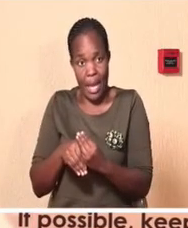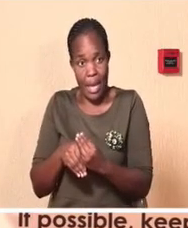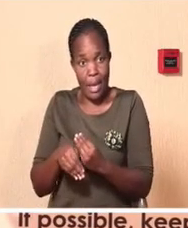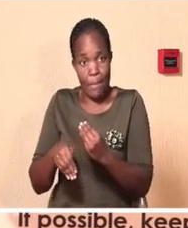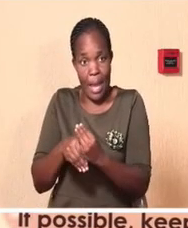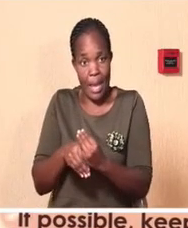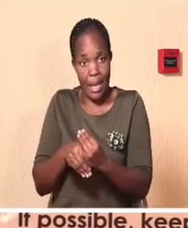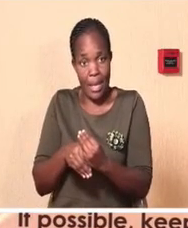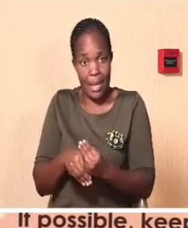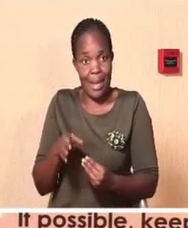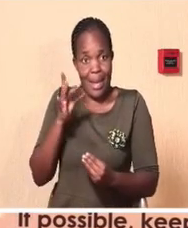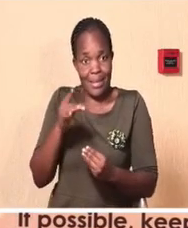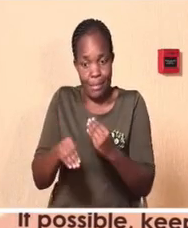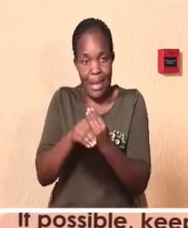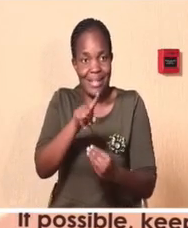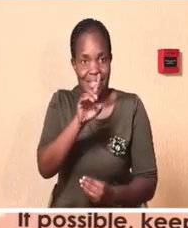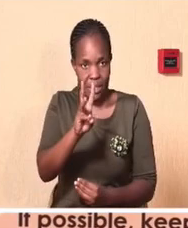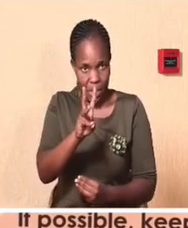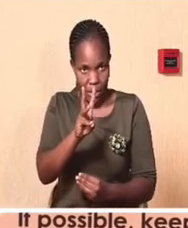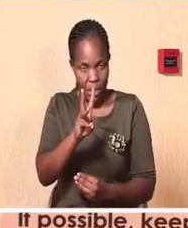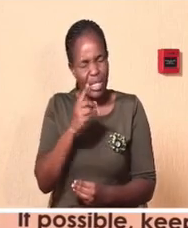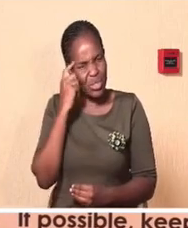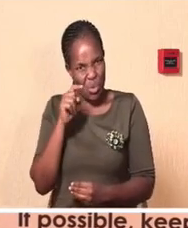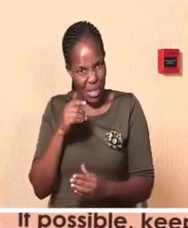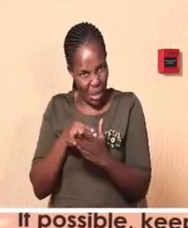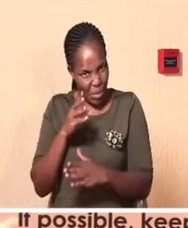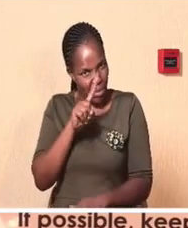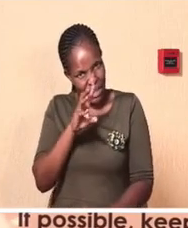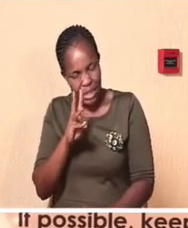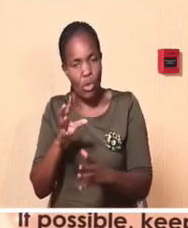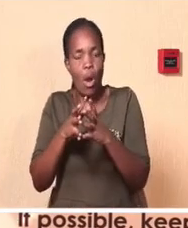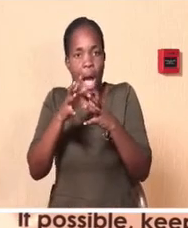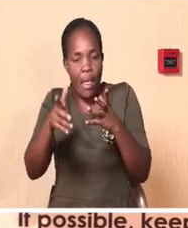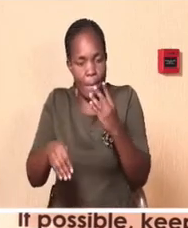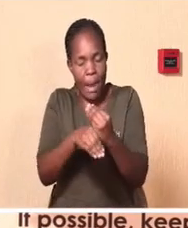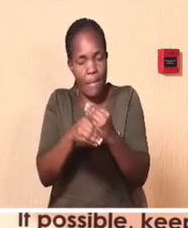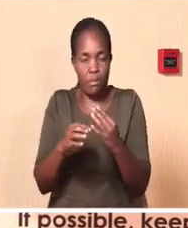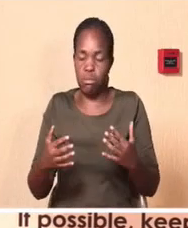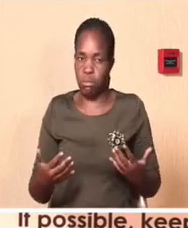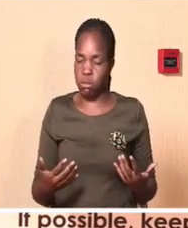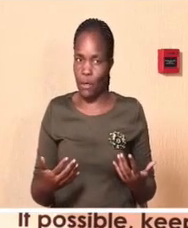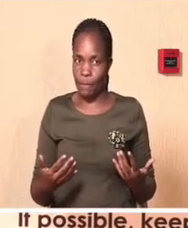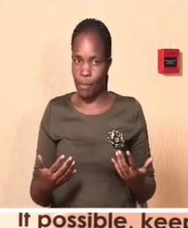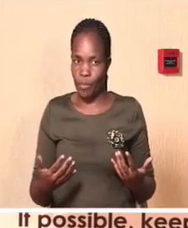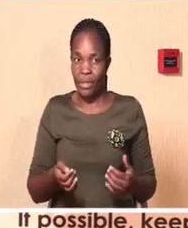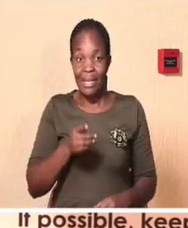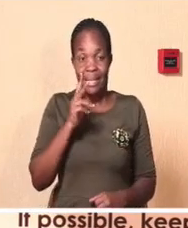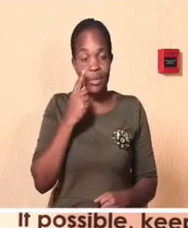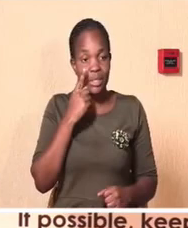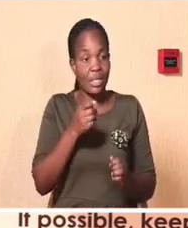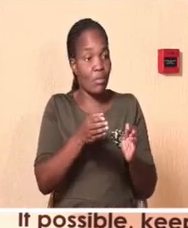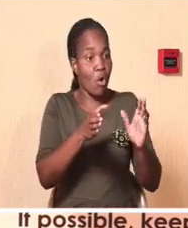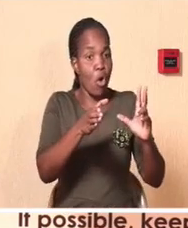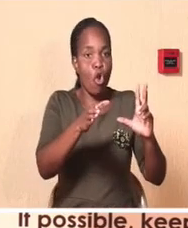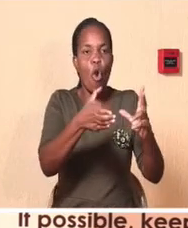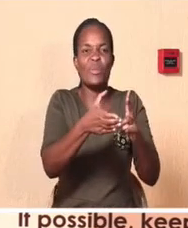at 8. Are we going to remain there? And then you also take into consideration the factor of community